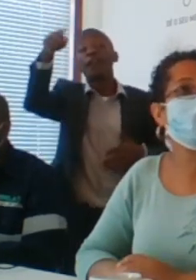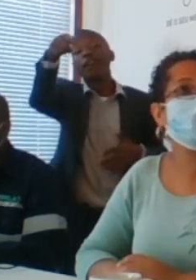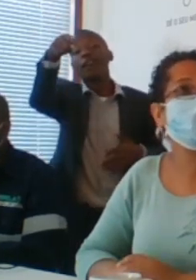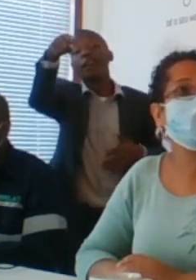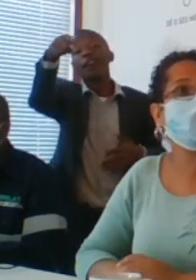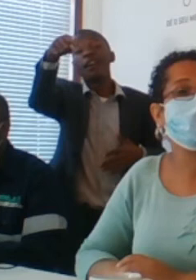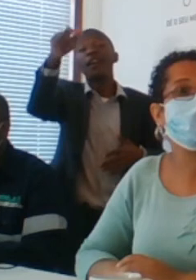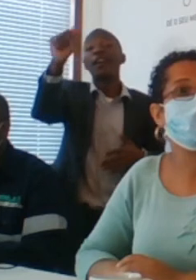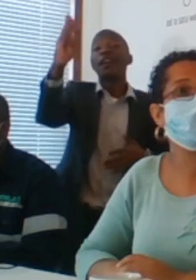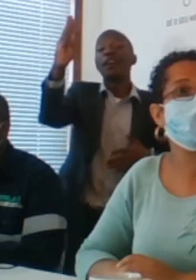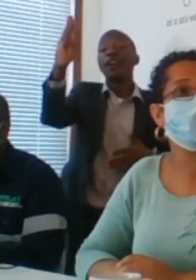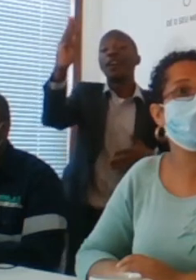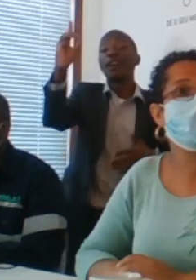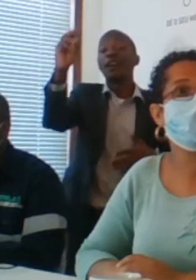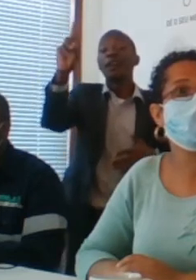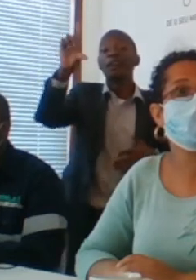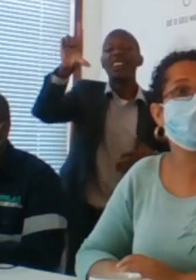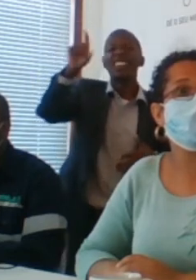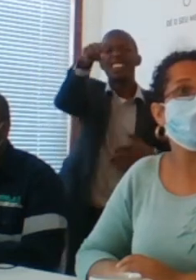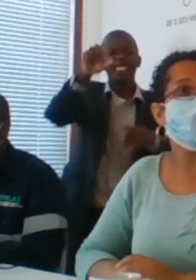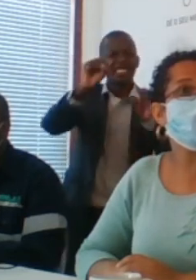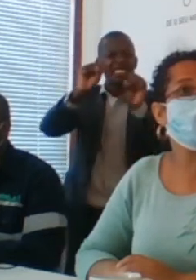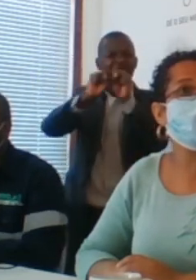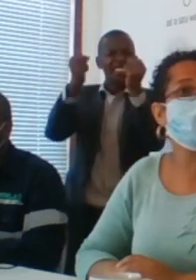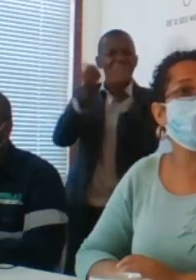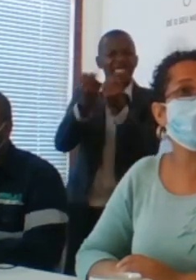Mr. Abdul from Deficiencia